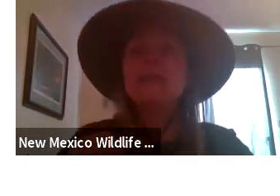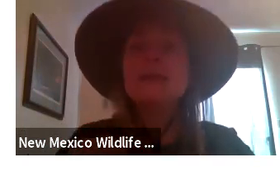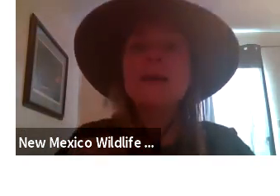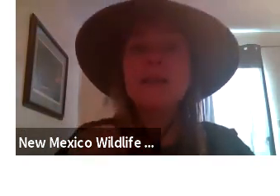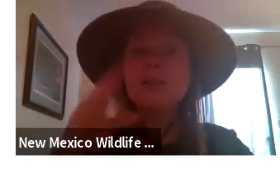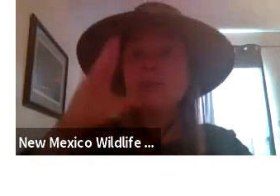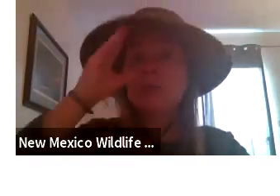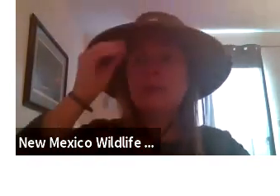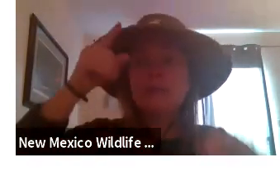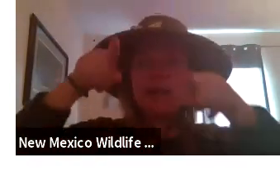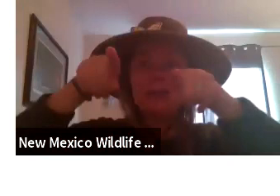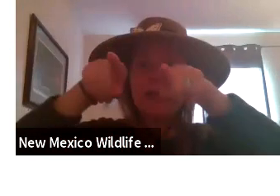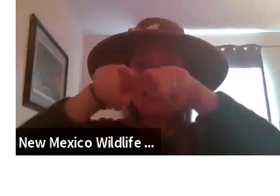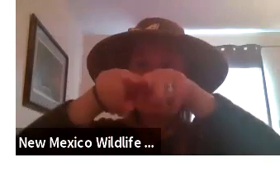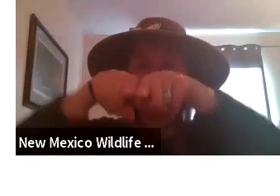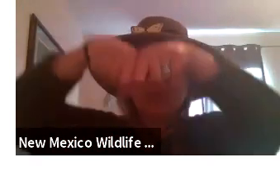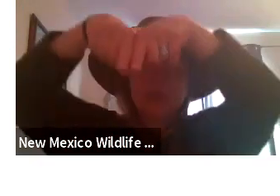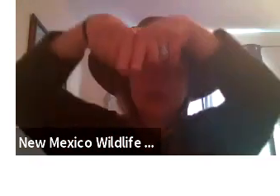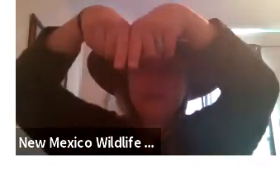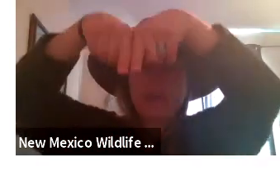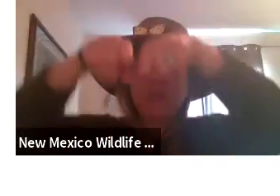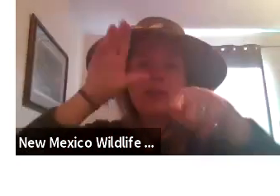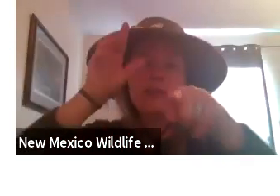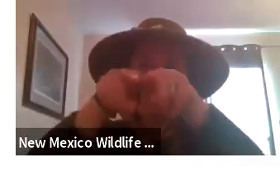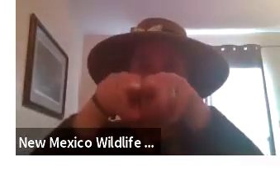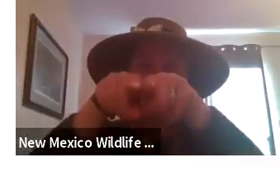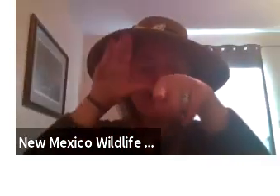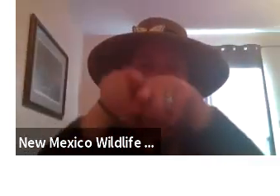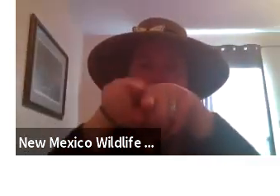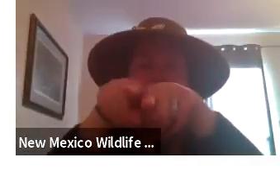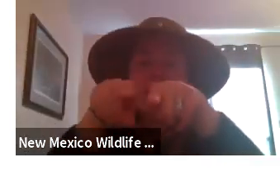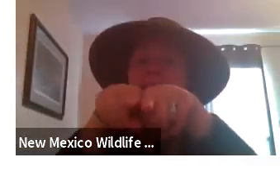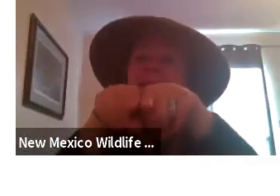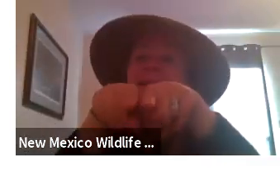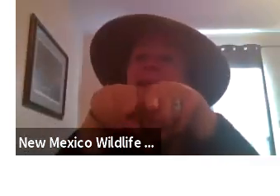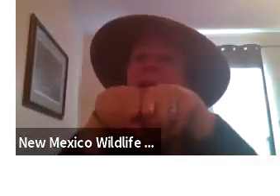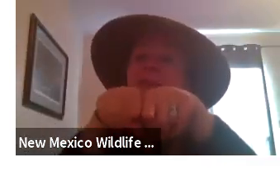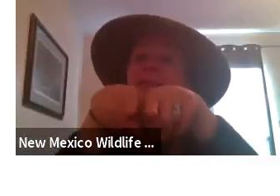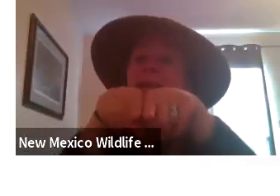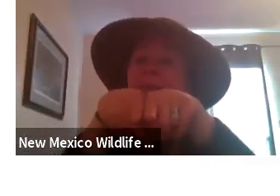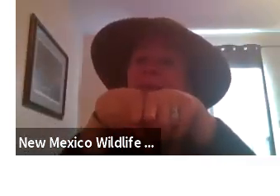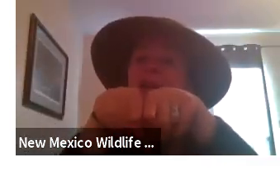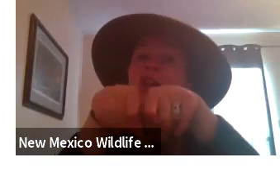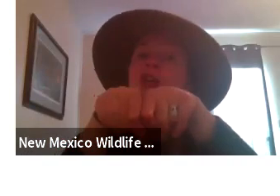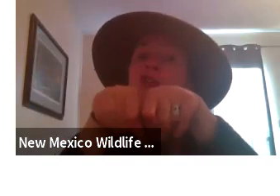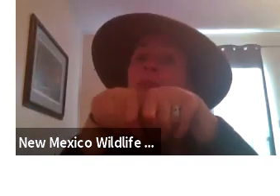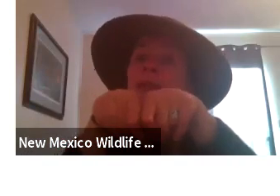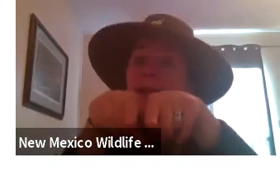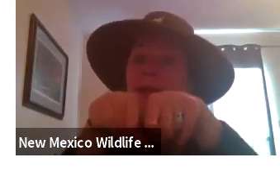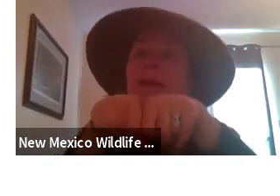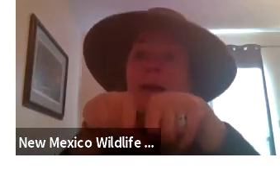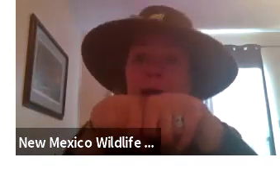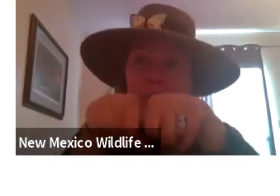And this sign used to be signed like this with the two fingers together like this, brother, brother, because this is the sign for